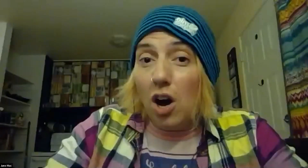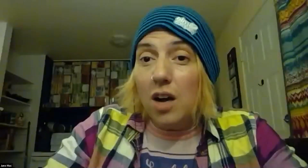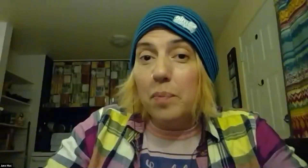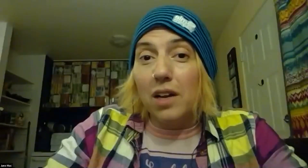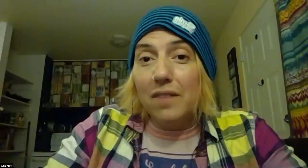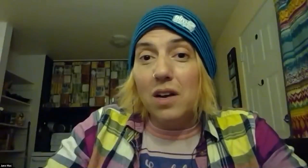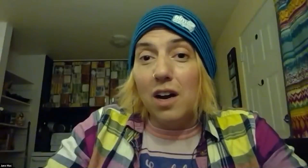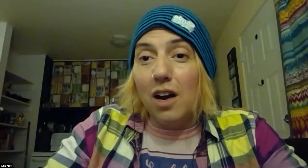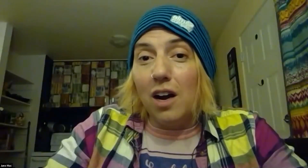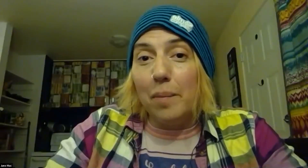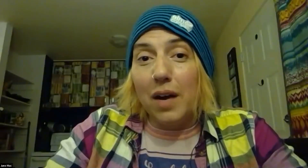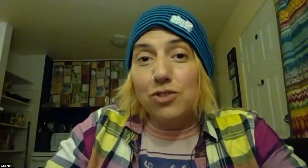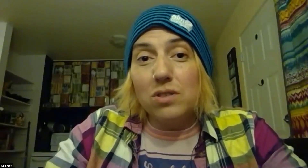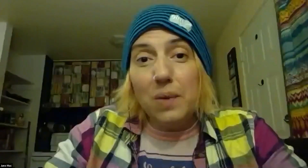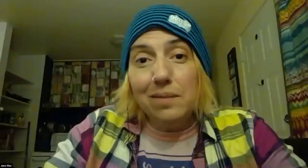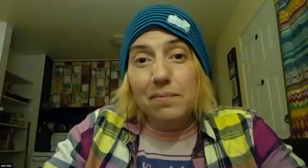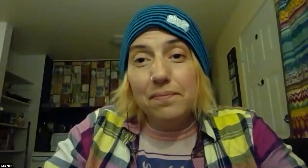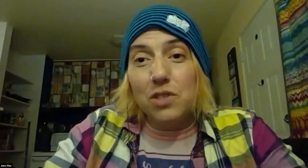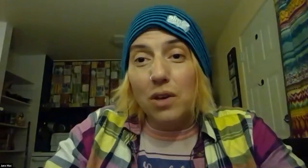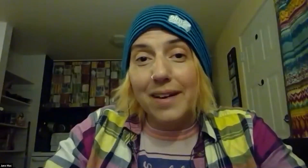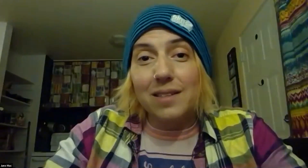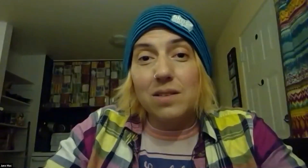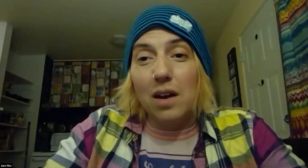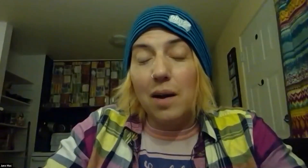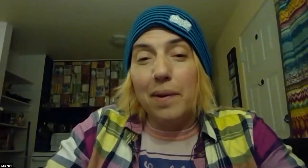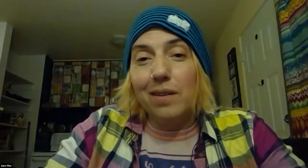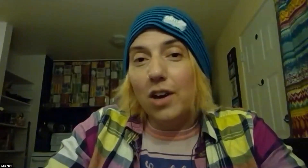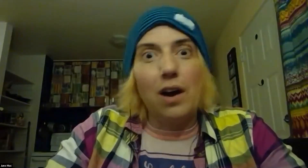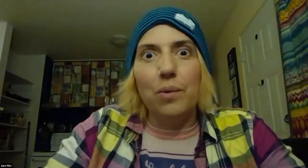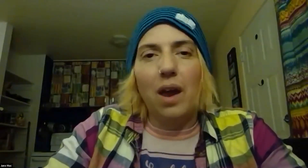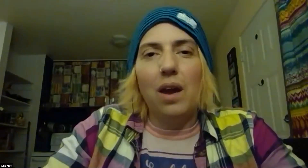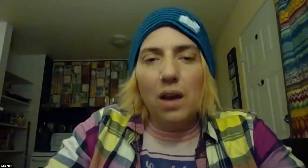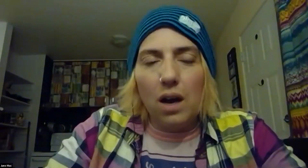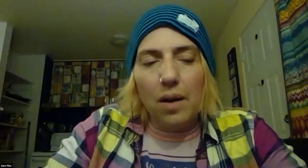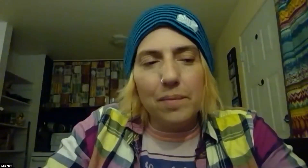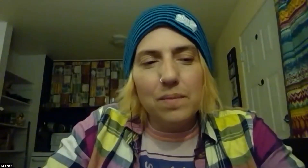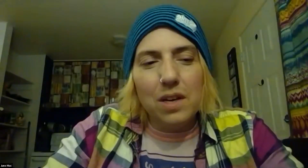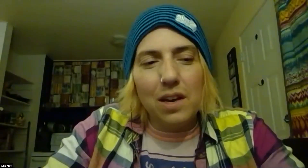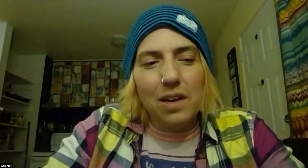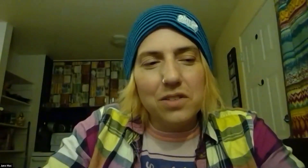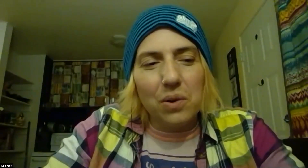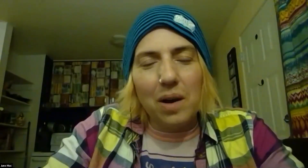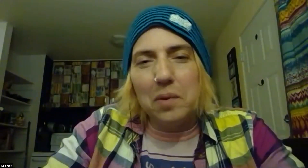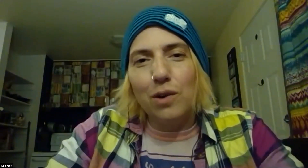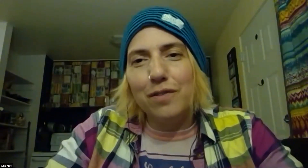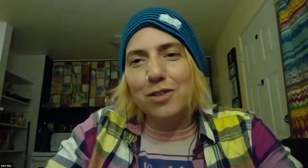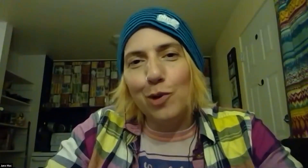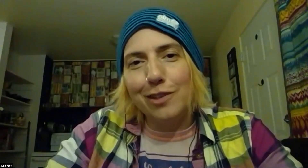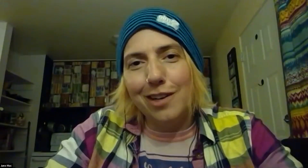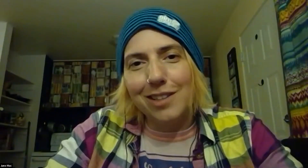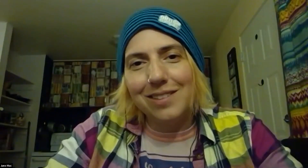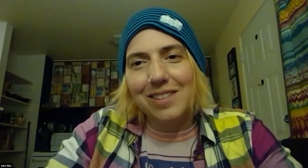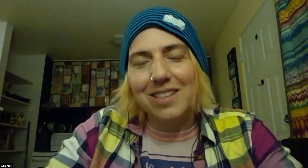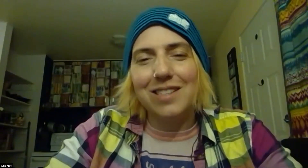huge dog, but I live in a bachelor suite, so that's apparently not okay. And so I'm gonna go for a